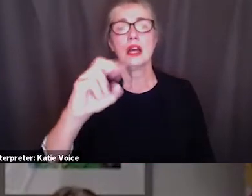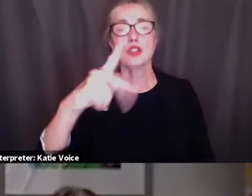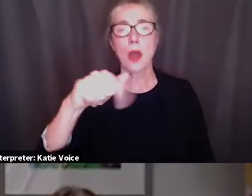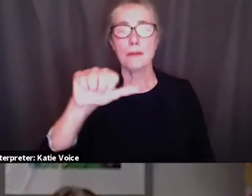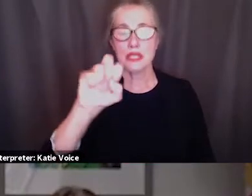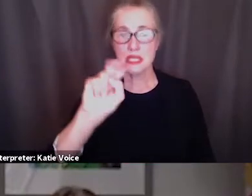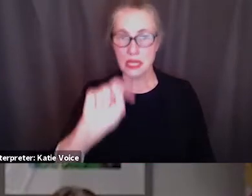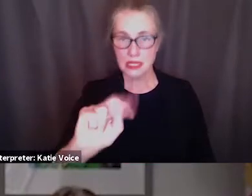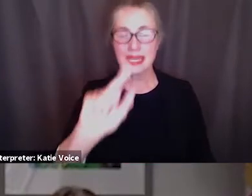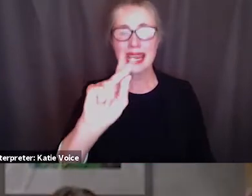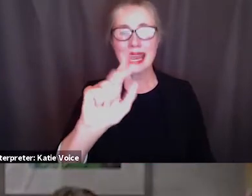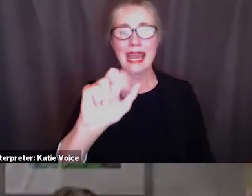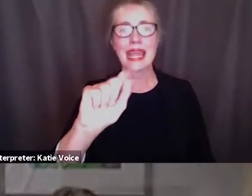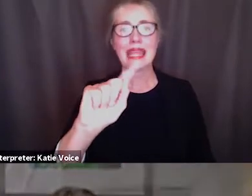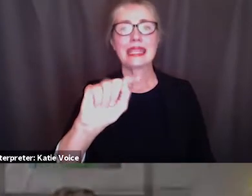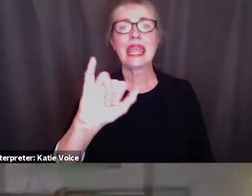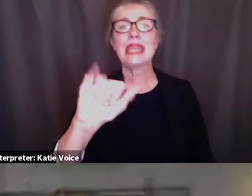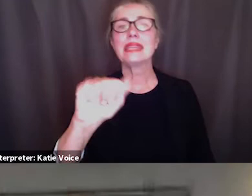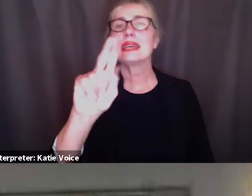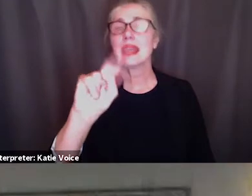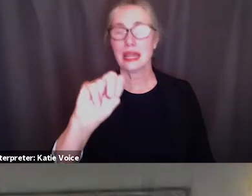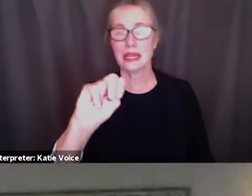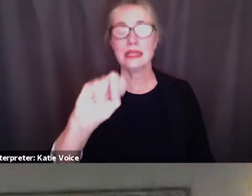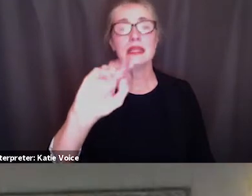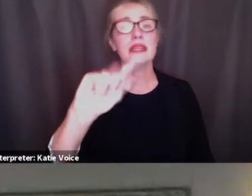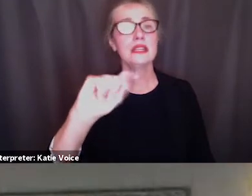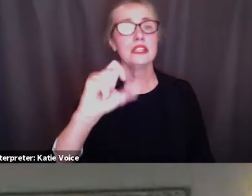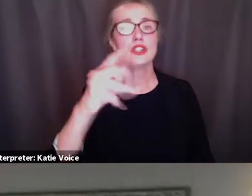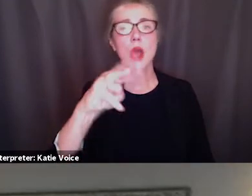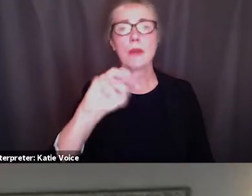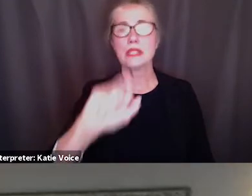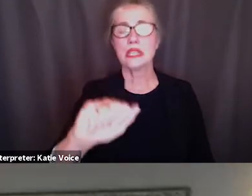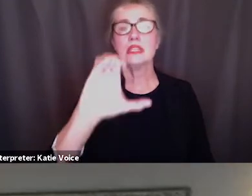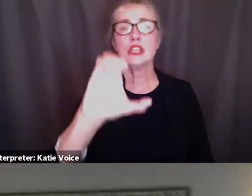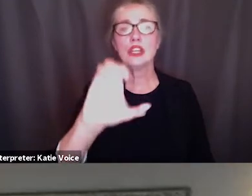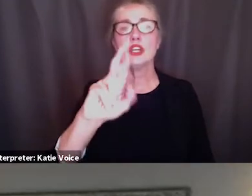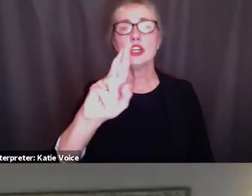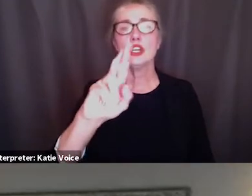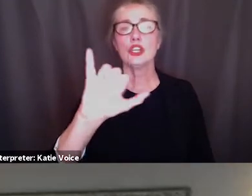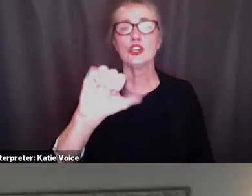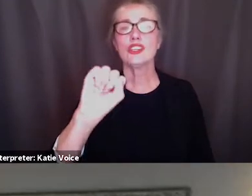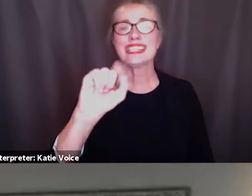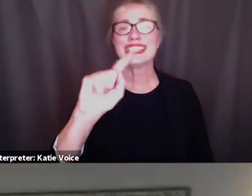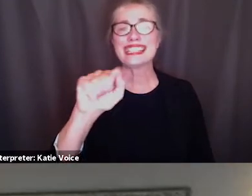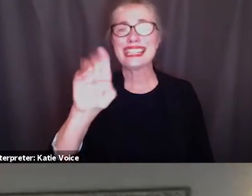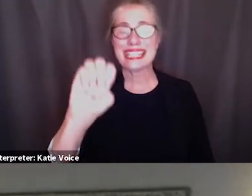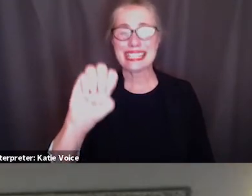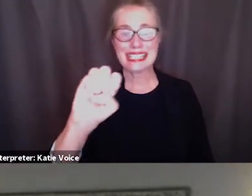Christy Lozano, and Paul Rooney. Justin Shores, you are up first.